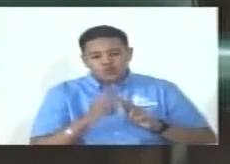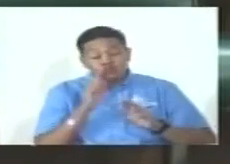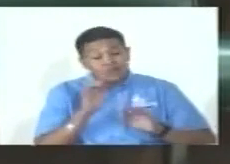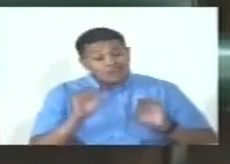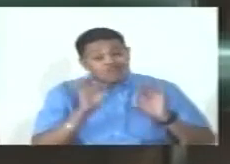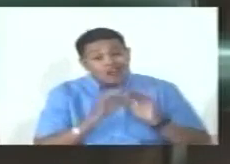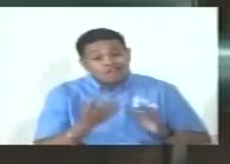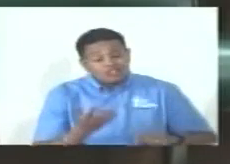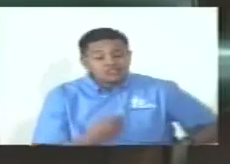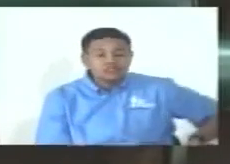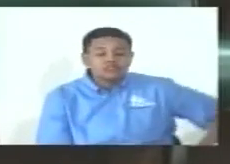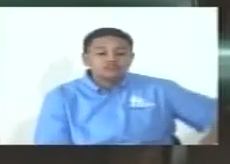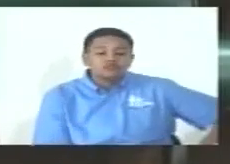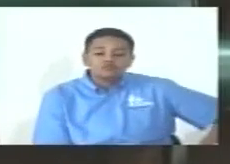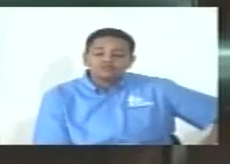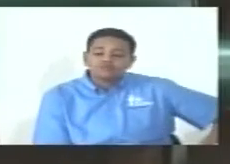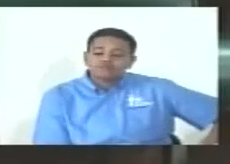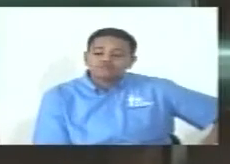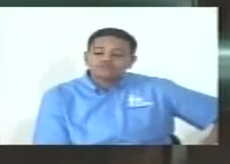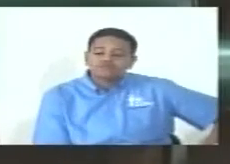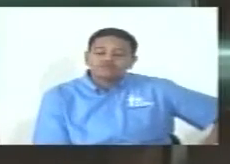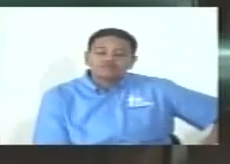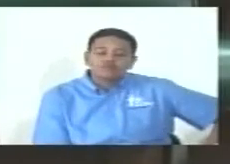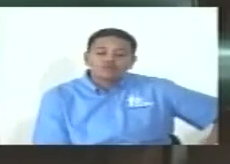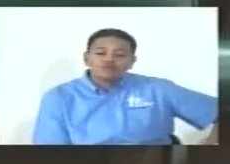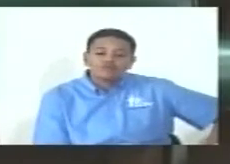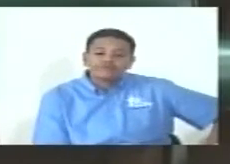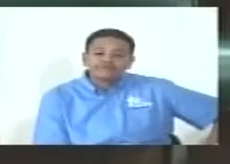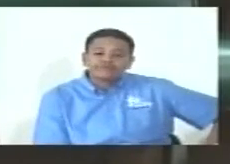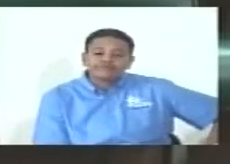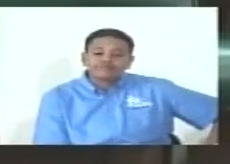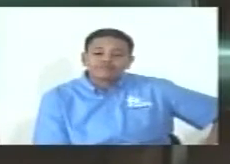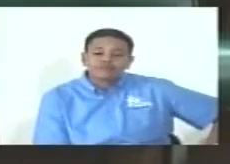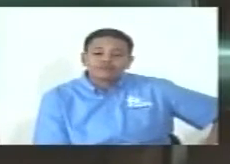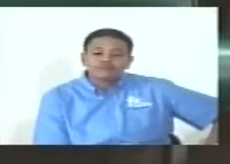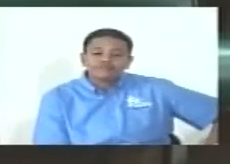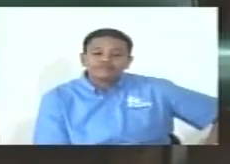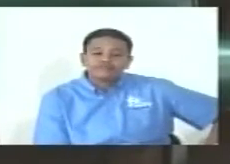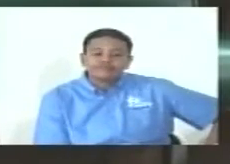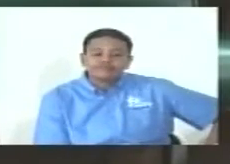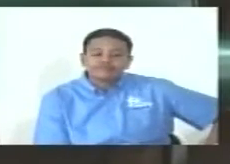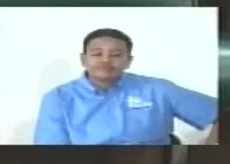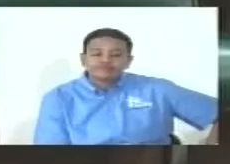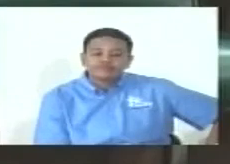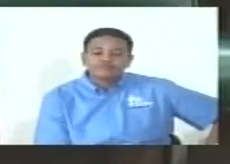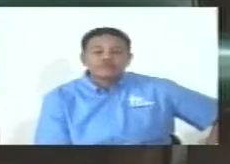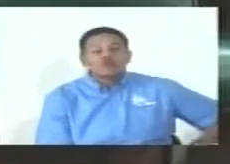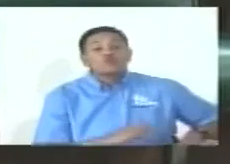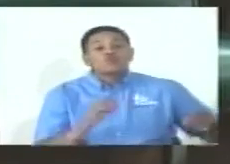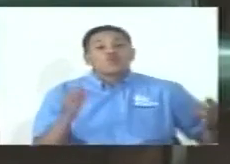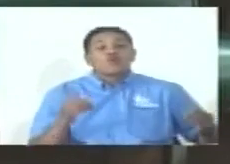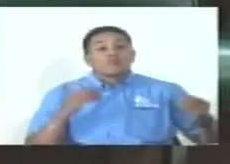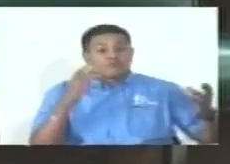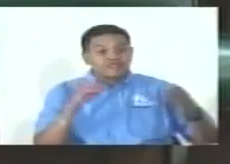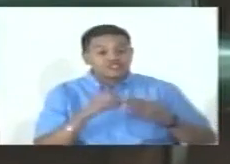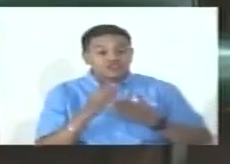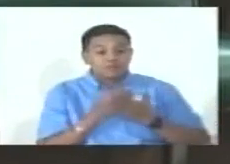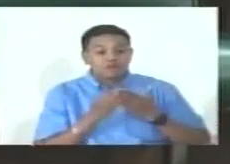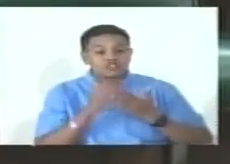Because there is no provision in the budget for data protection for this year.